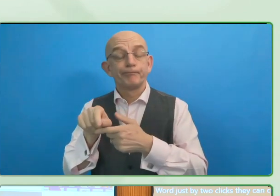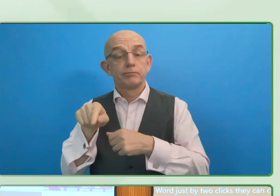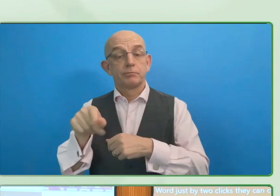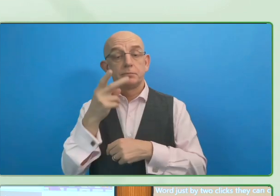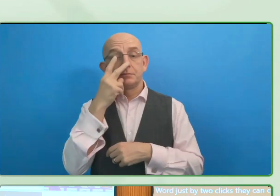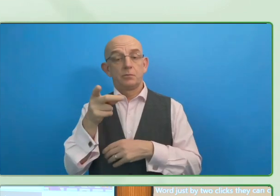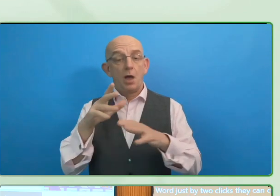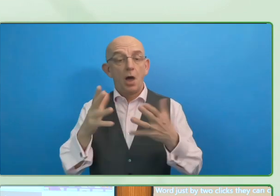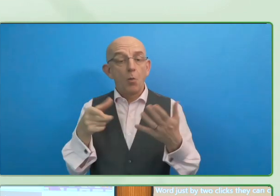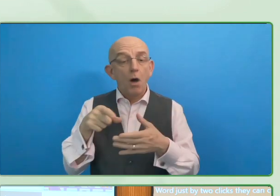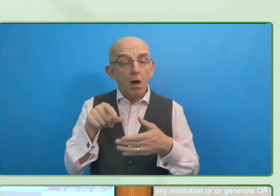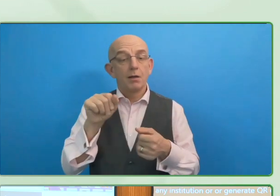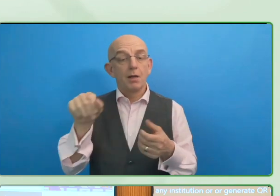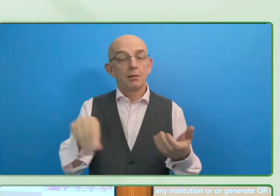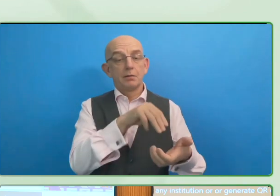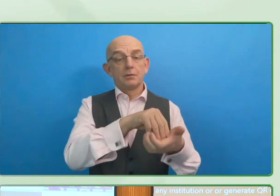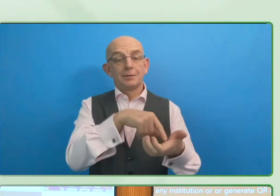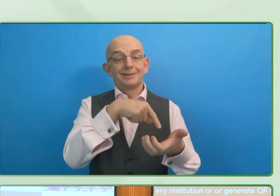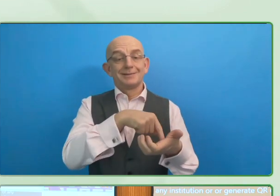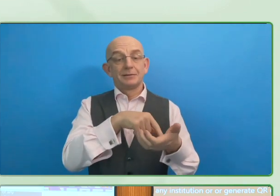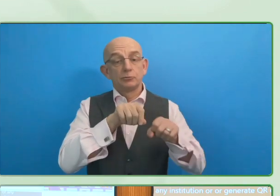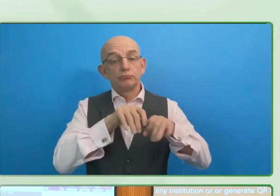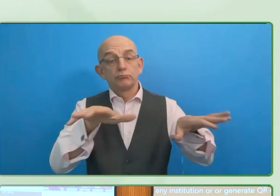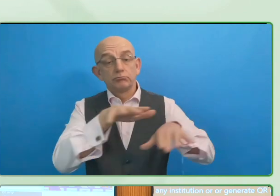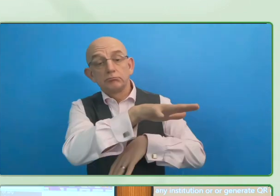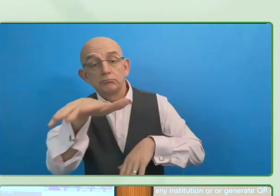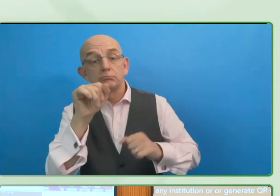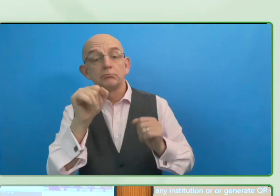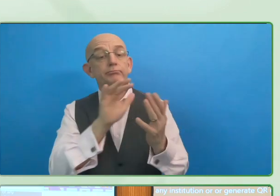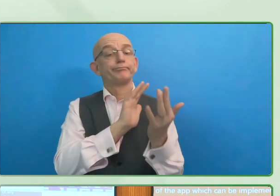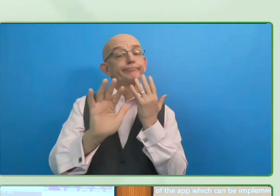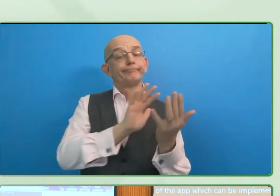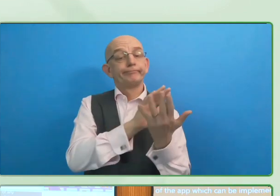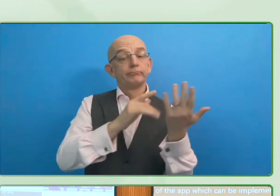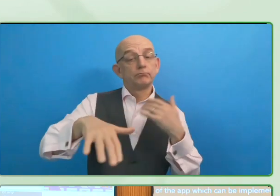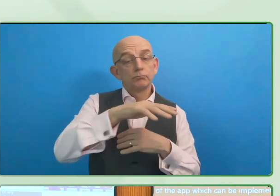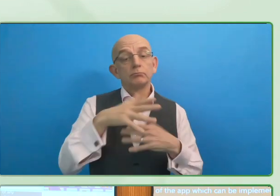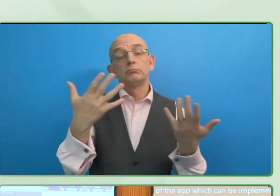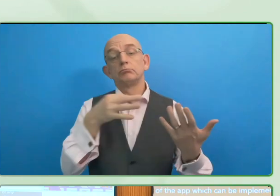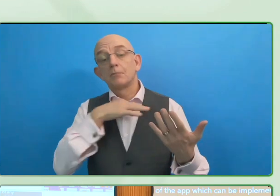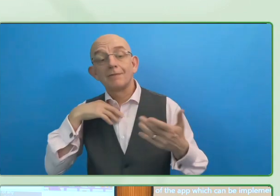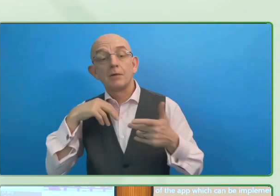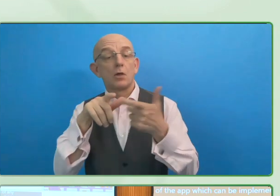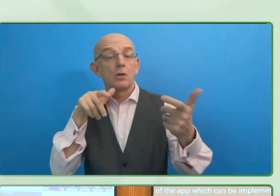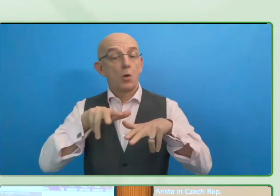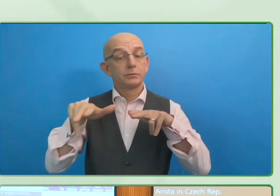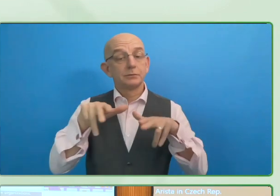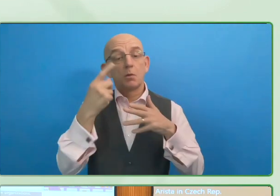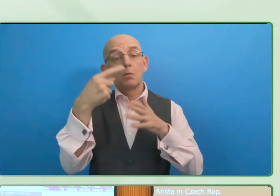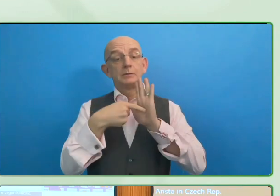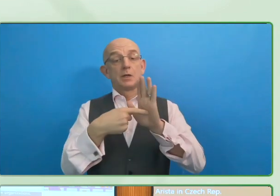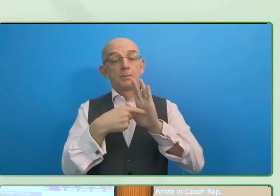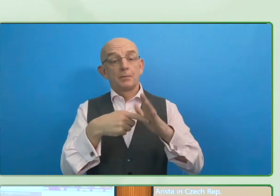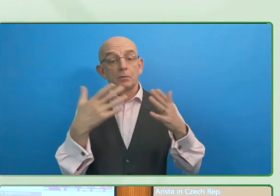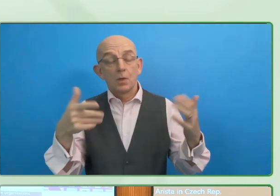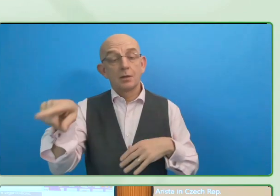any public or private organizations. For example, like we are doing for the Erste in Czech Republic. In 2024, we processed